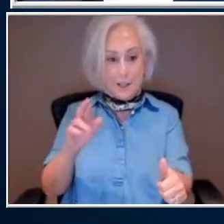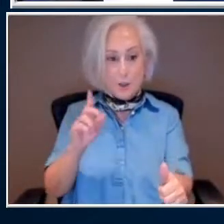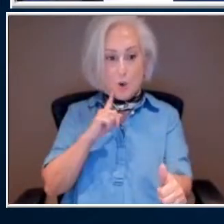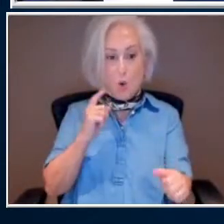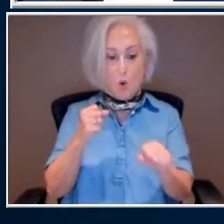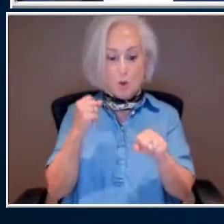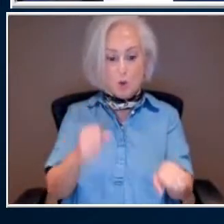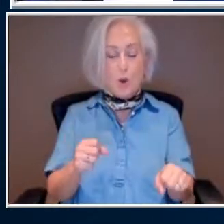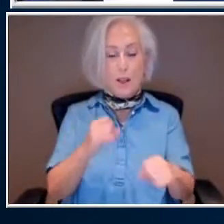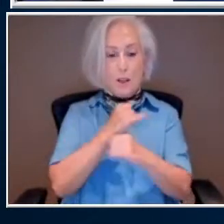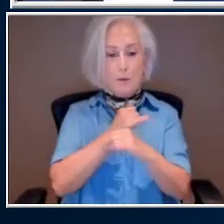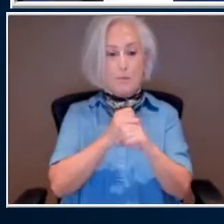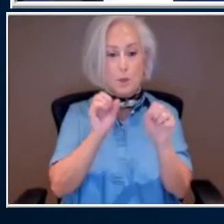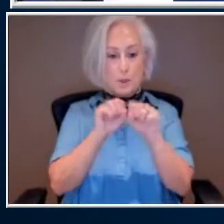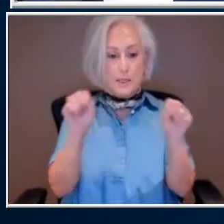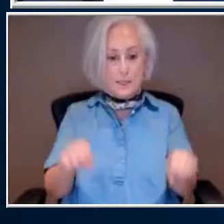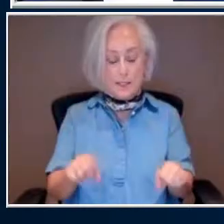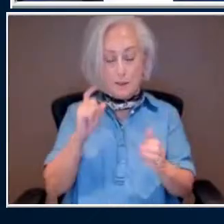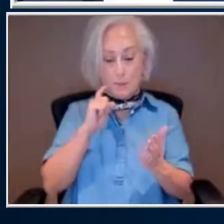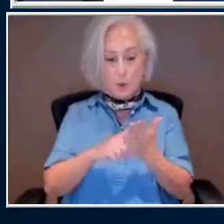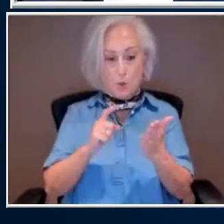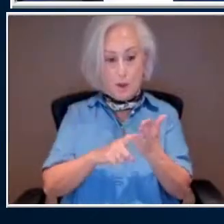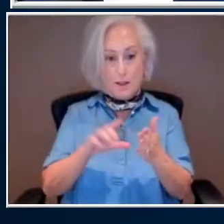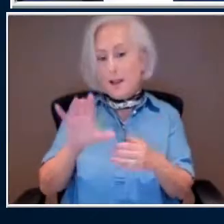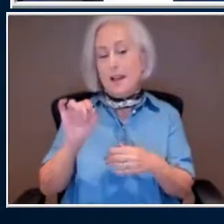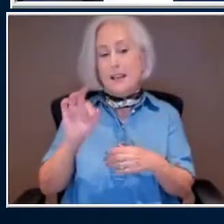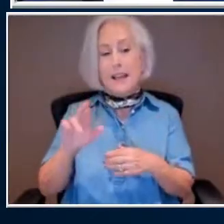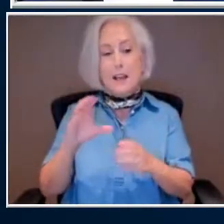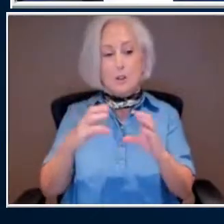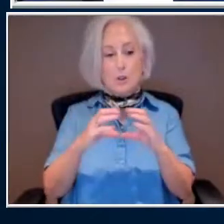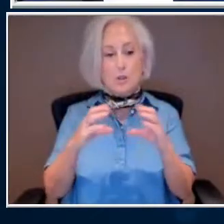cells and protect us from being affected by the disease?